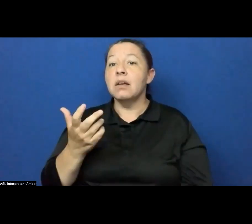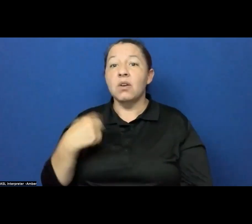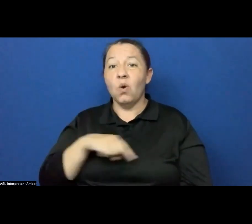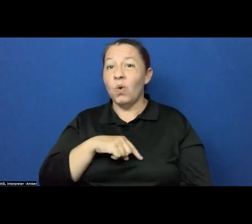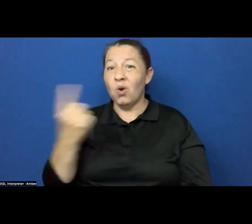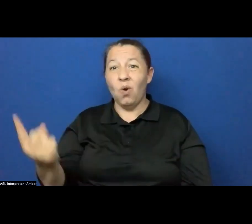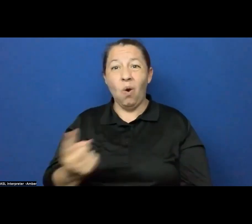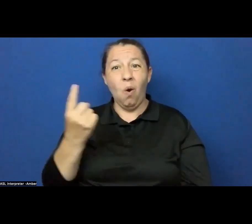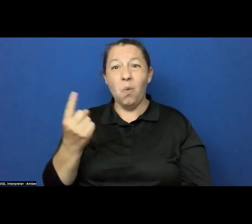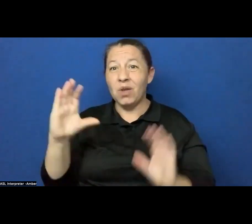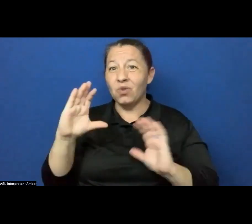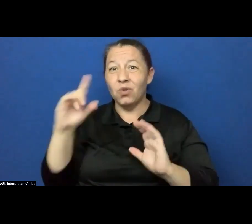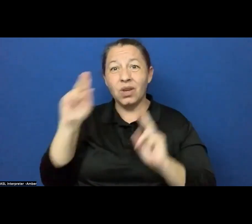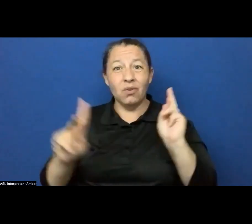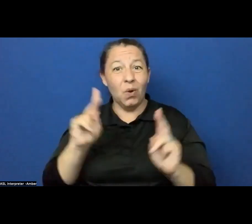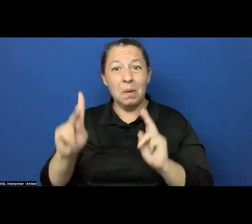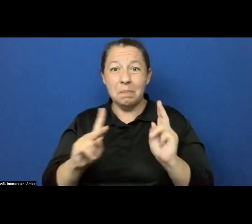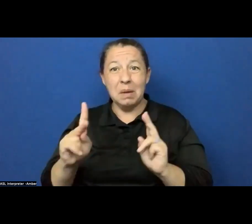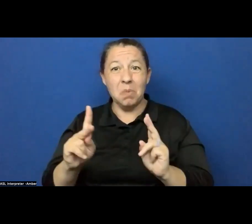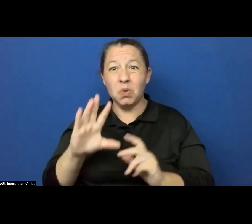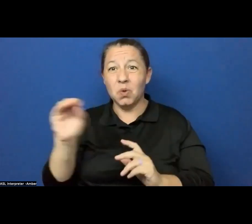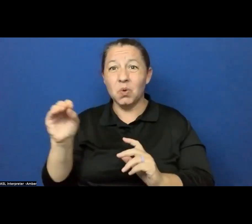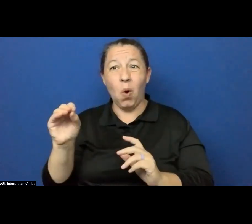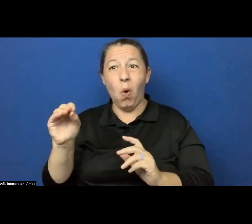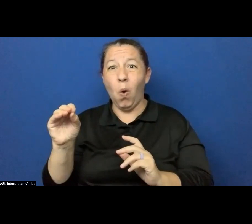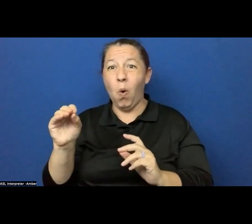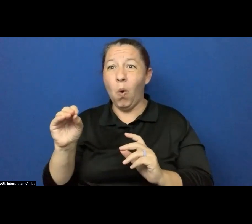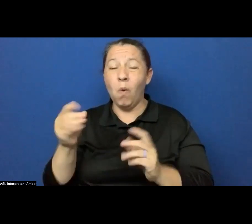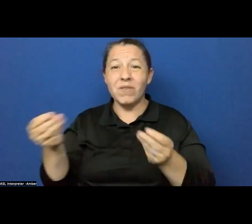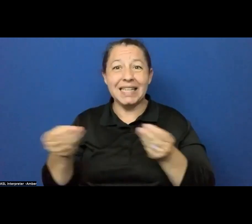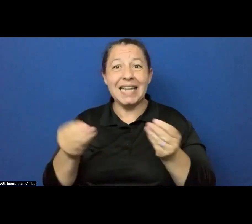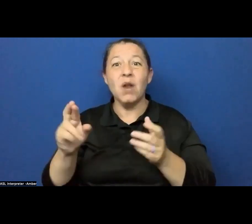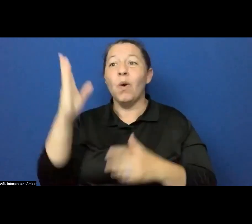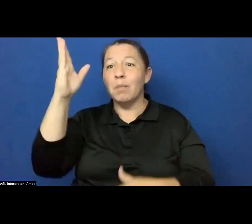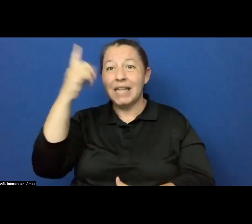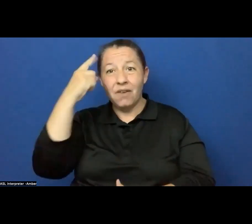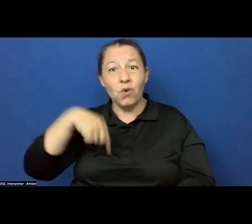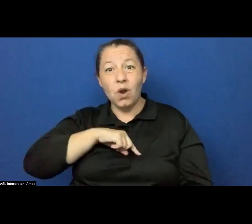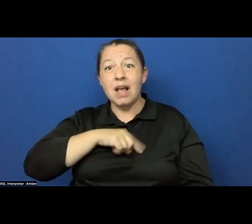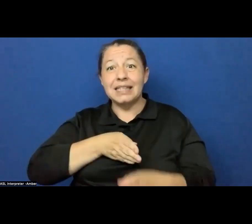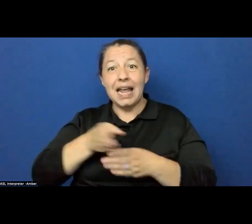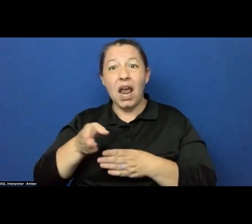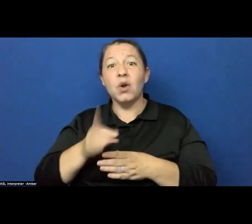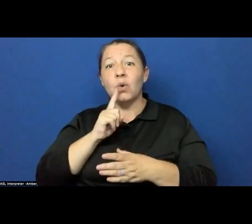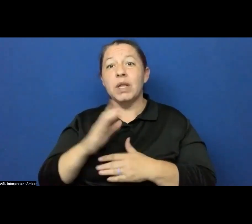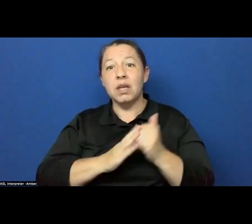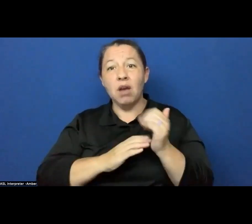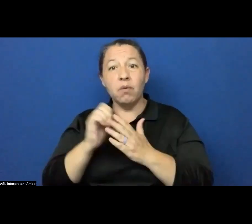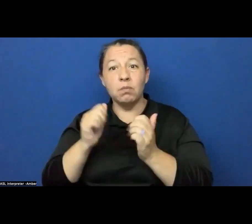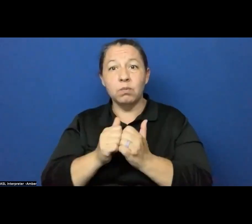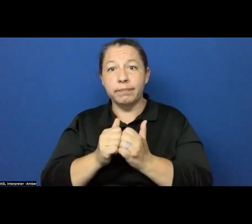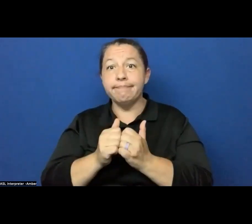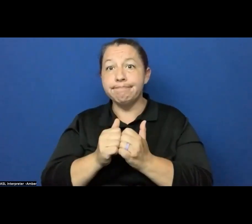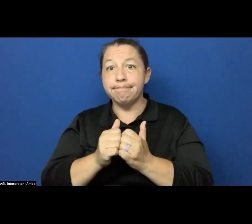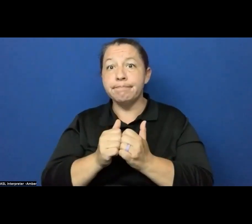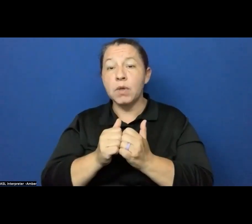always looking for people to co-facilitate or present for us in an area that you're really comfortable with.